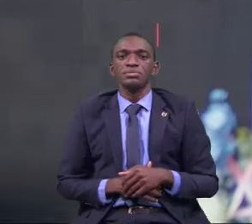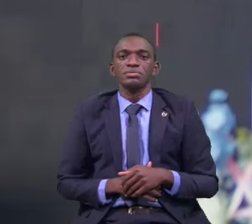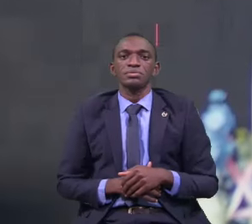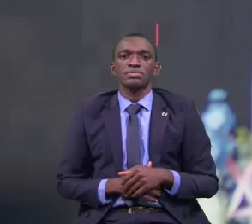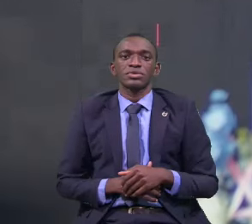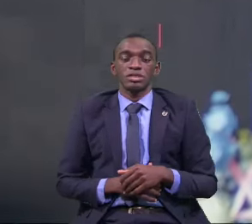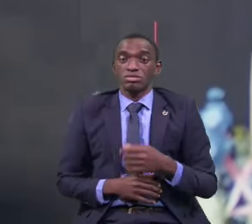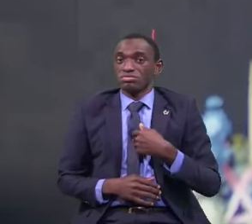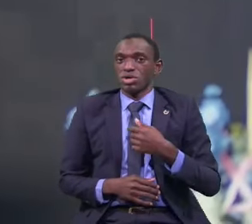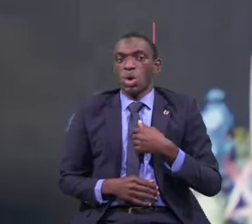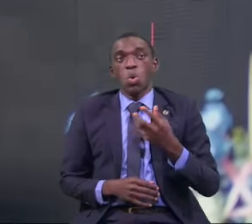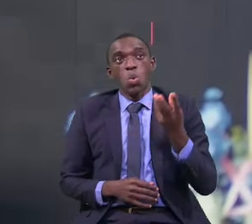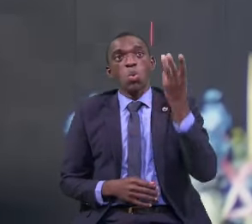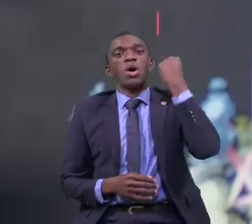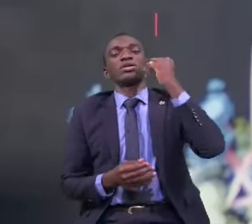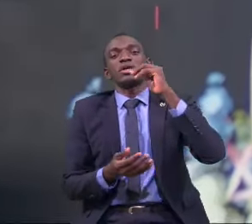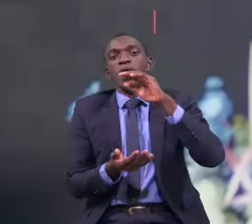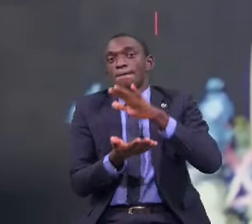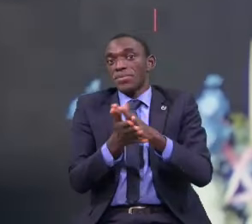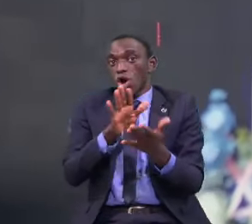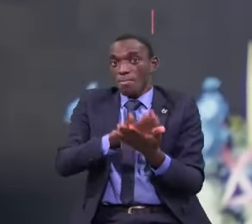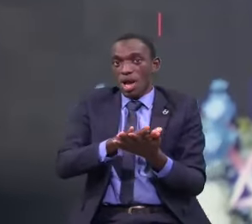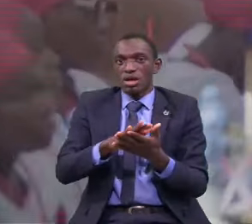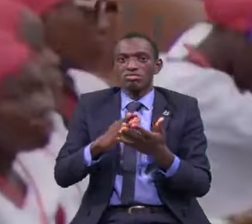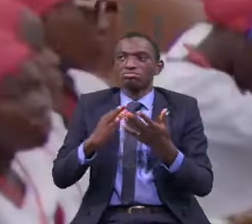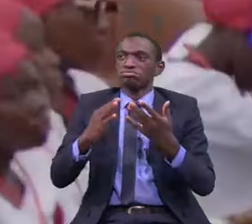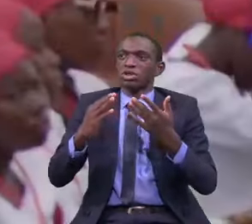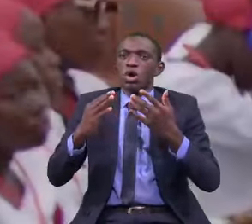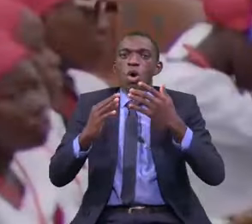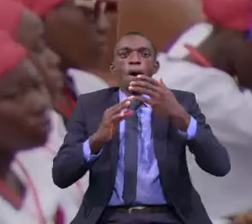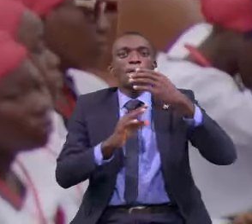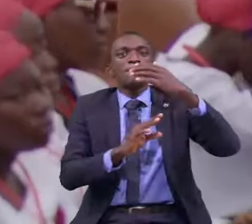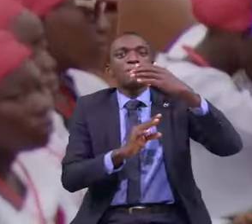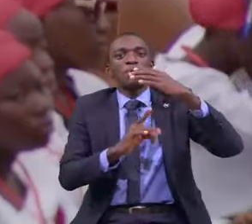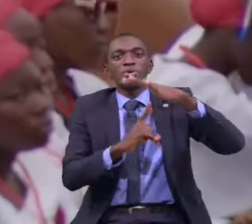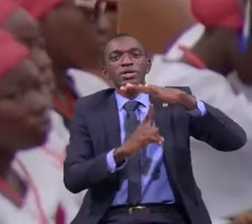I was becoming a well-known mediocre.